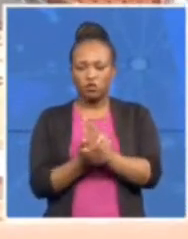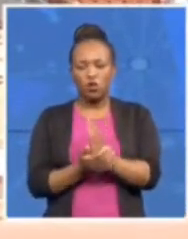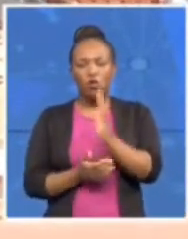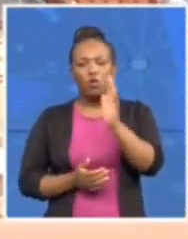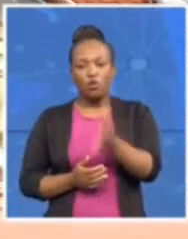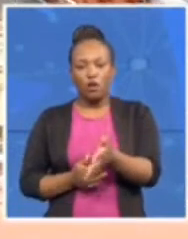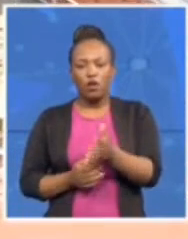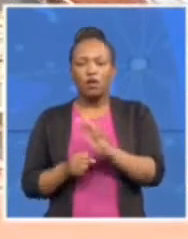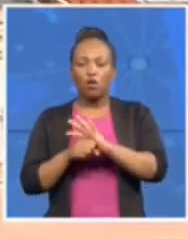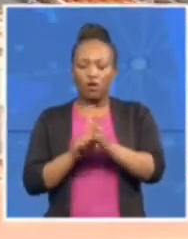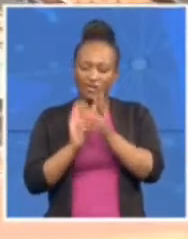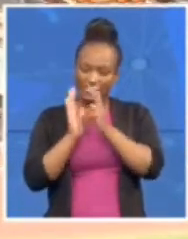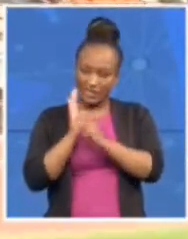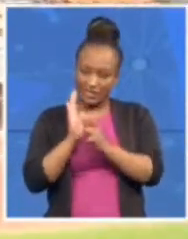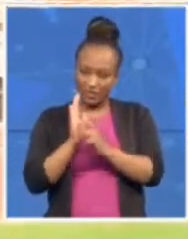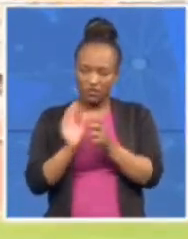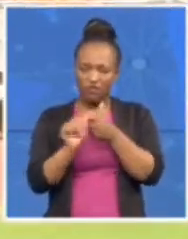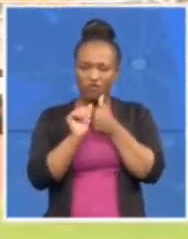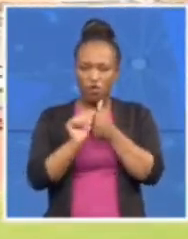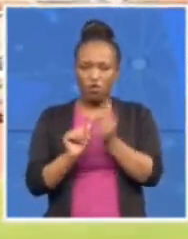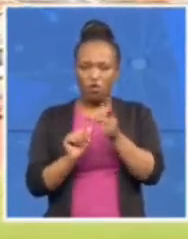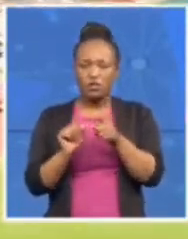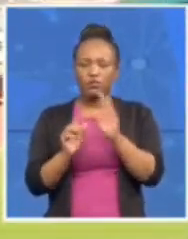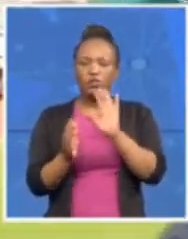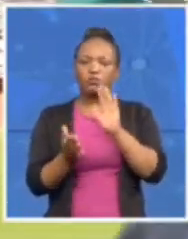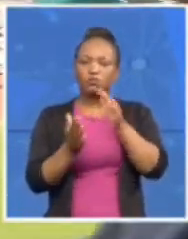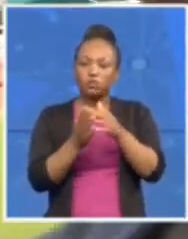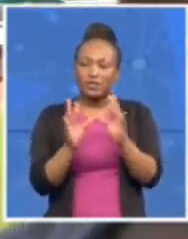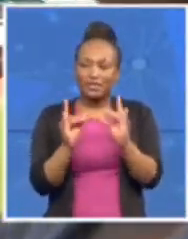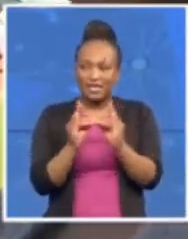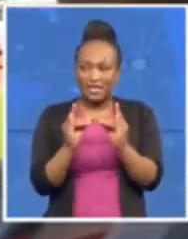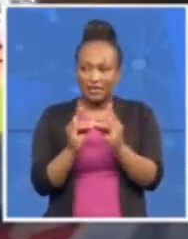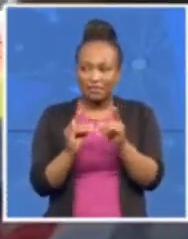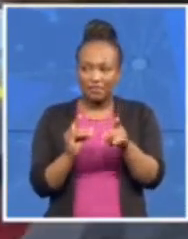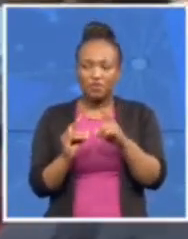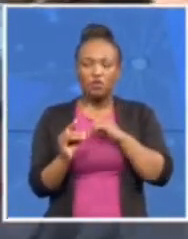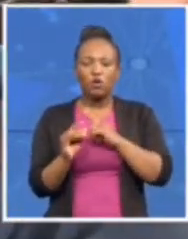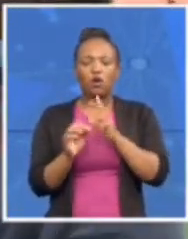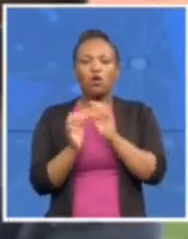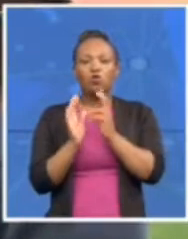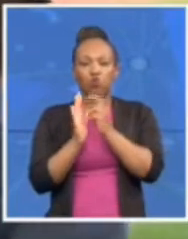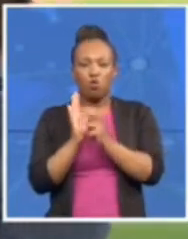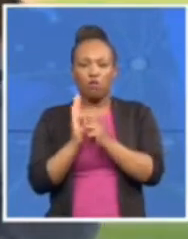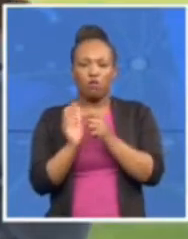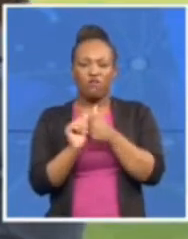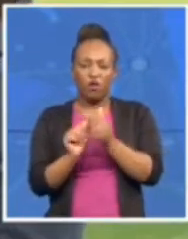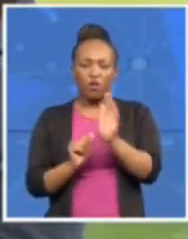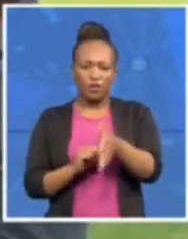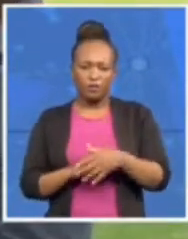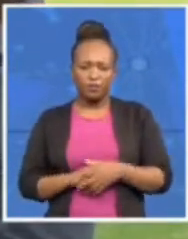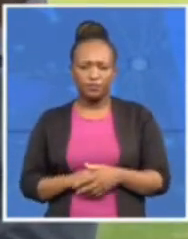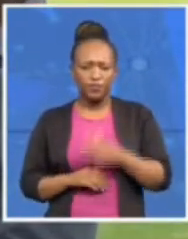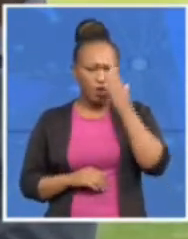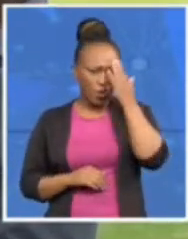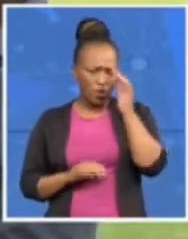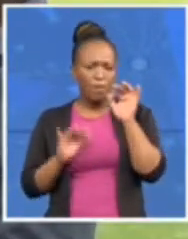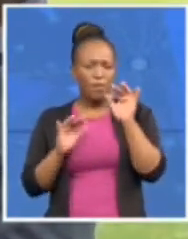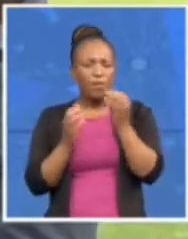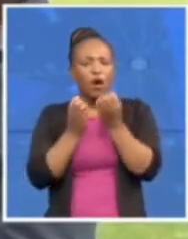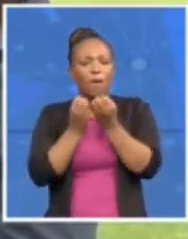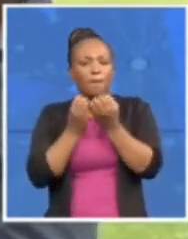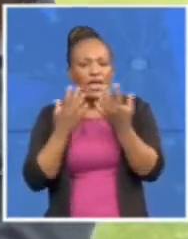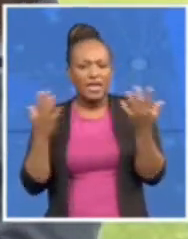arrive in the stadium. COVID protocols will be adhered to. So we know exactly how many people will be in the stadium. 2,000. We actually will be